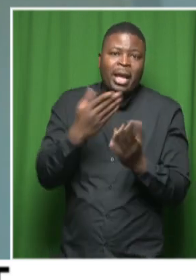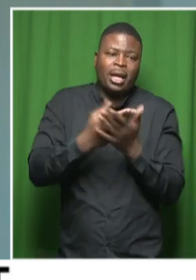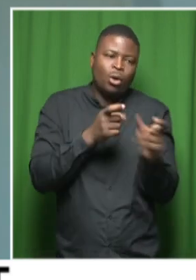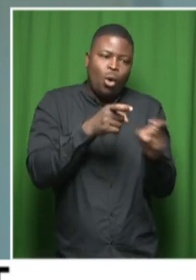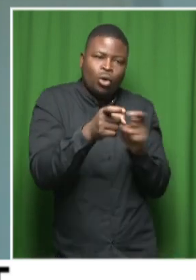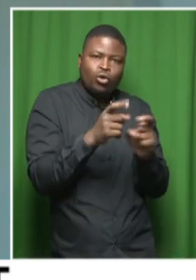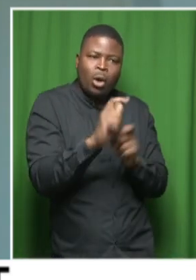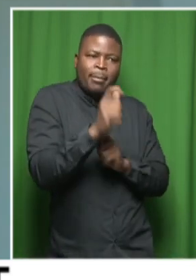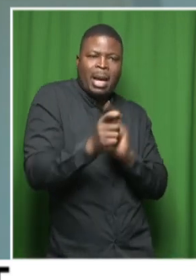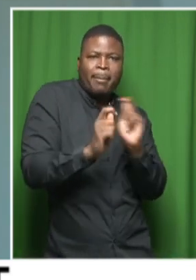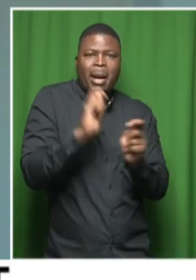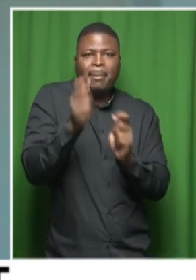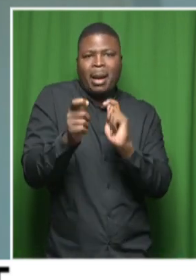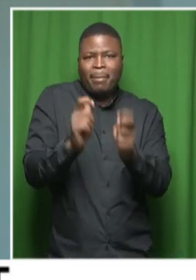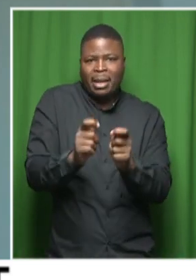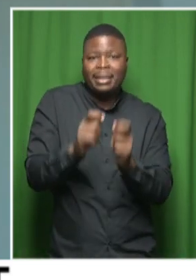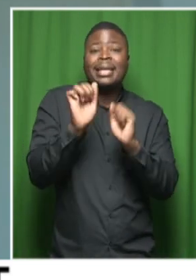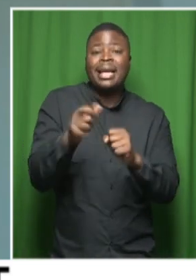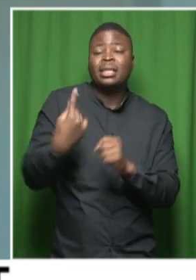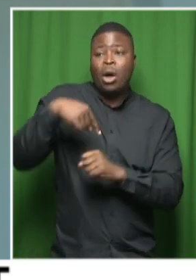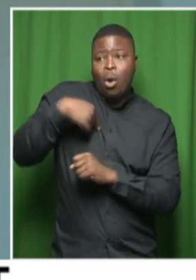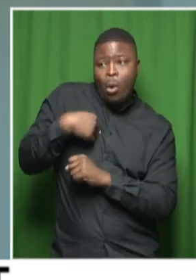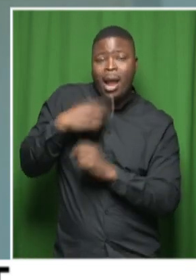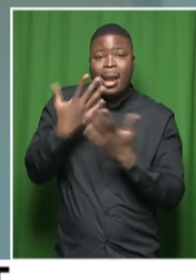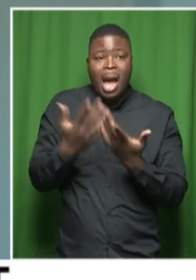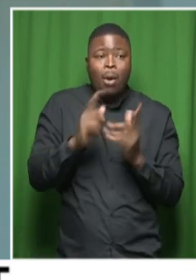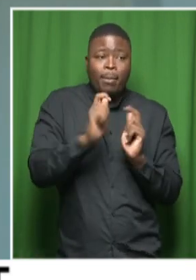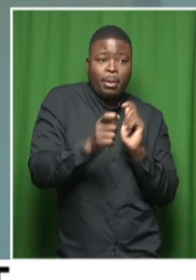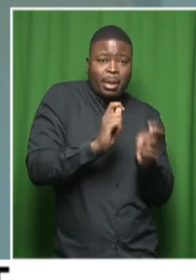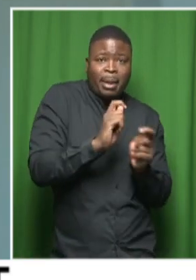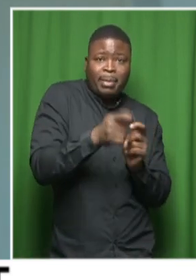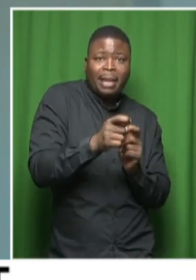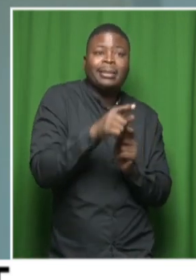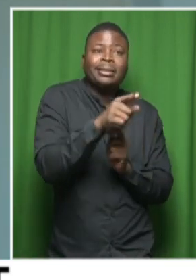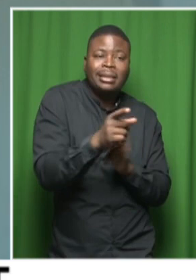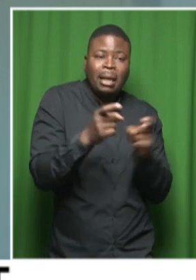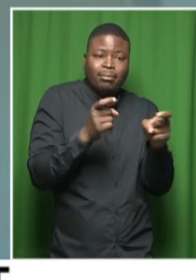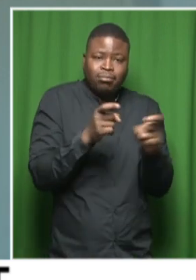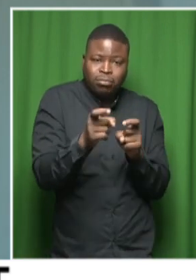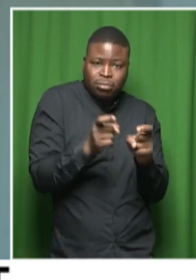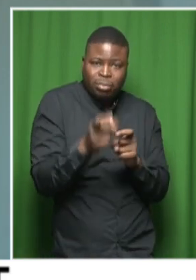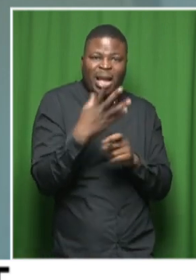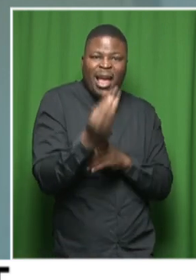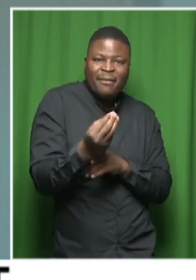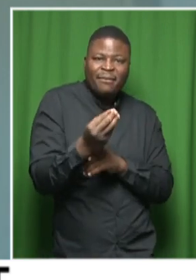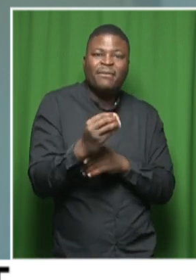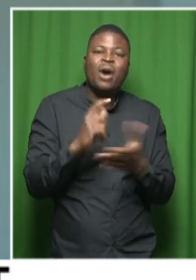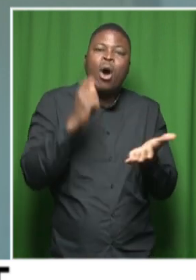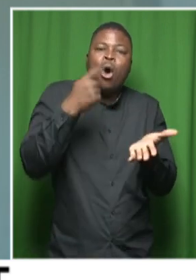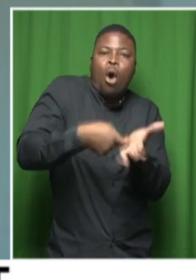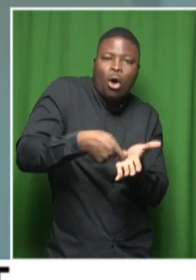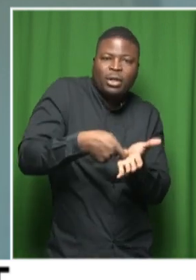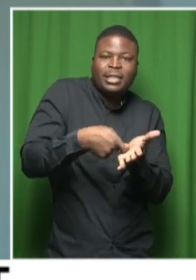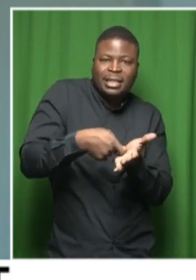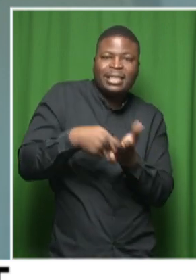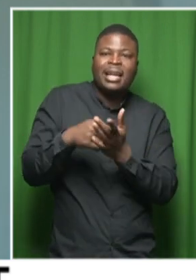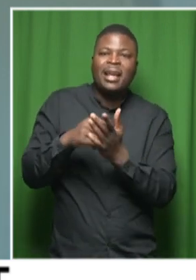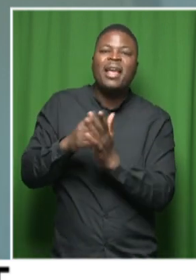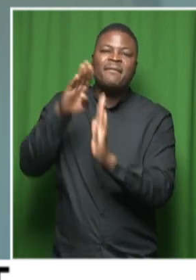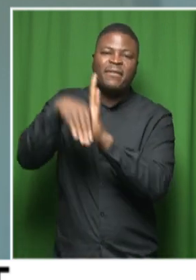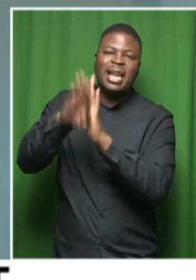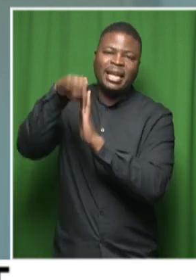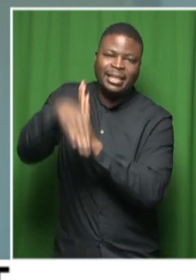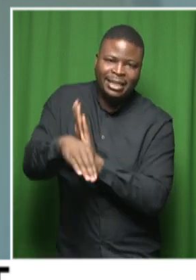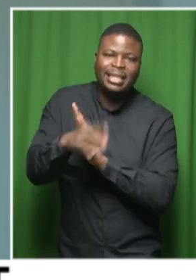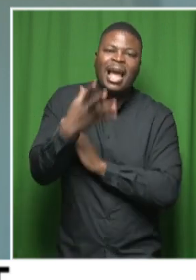rates to manage inflation, which is called, it's a cost push inflation. In this context, it's actually supporting the